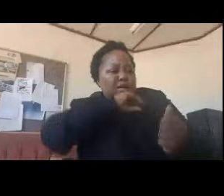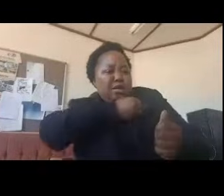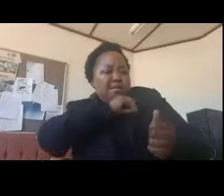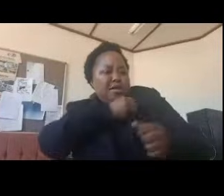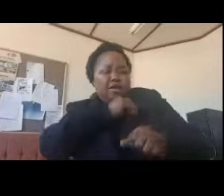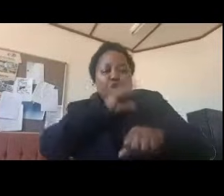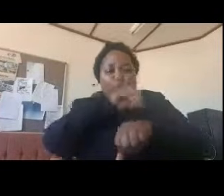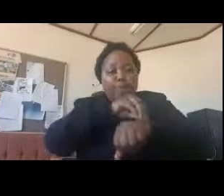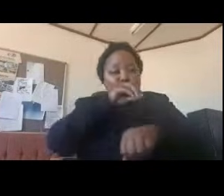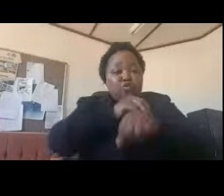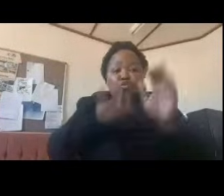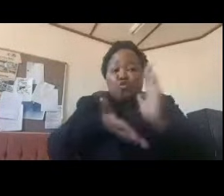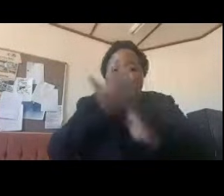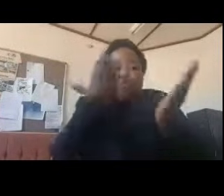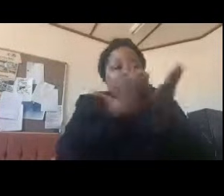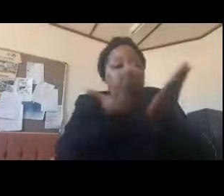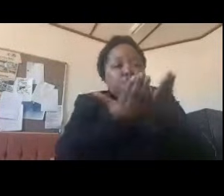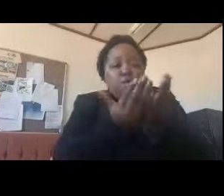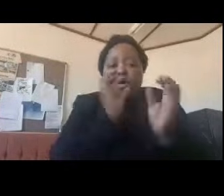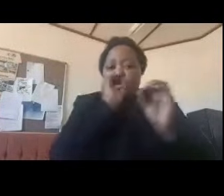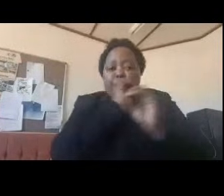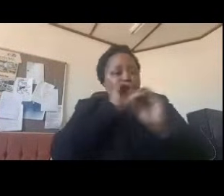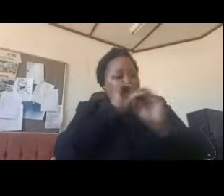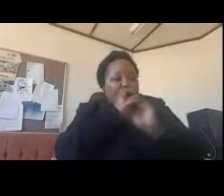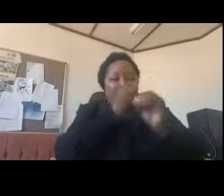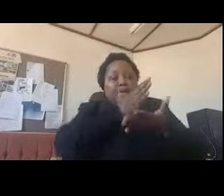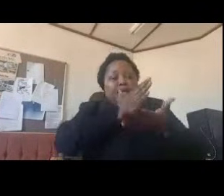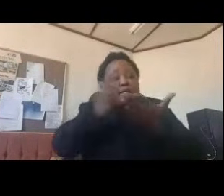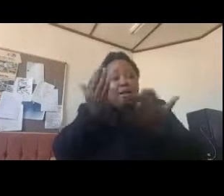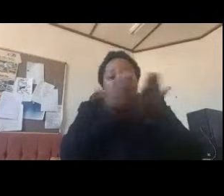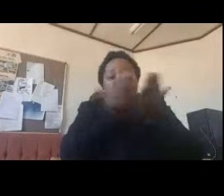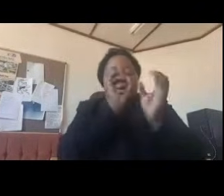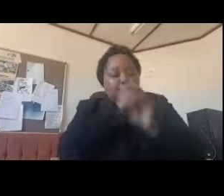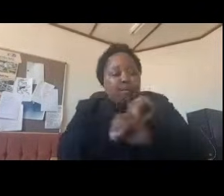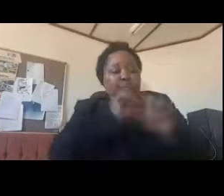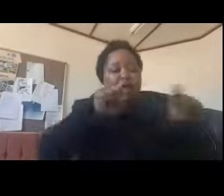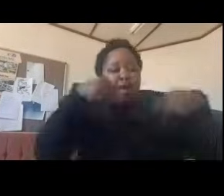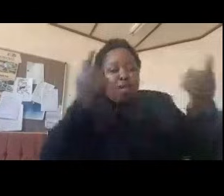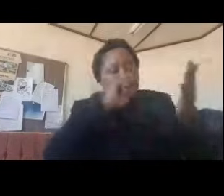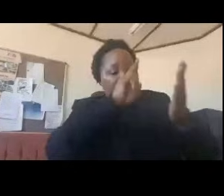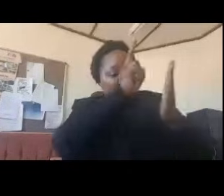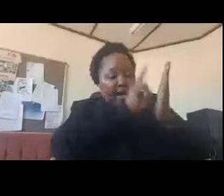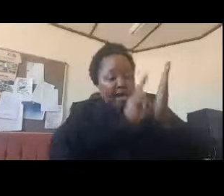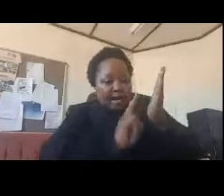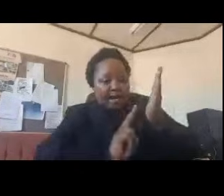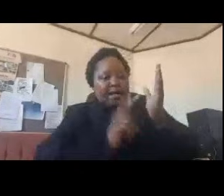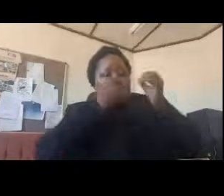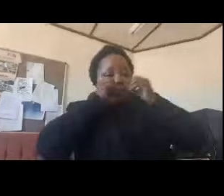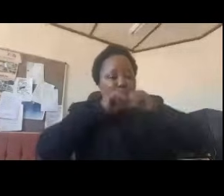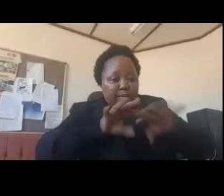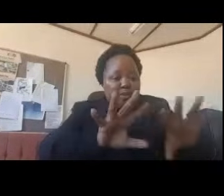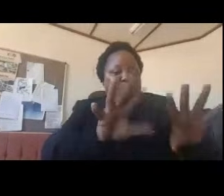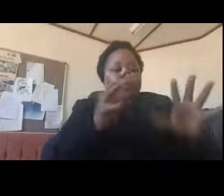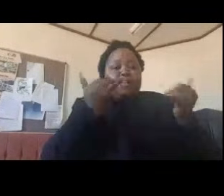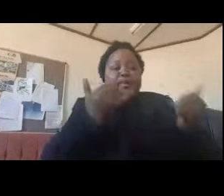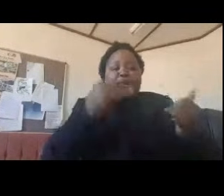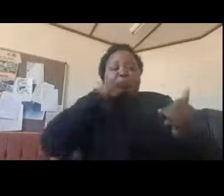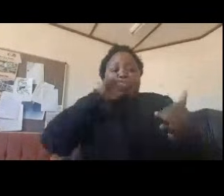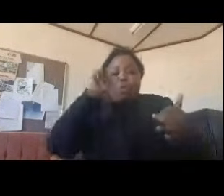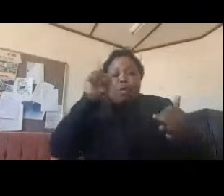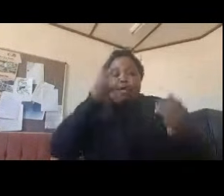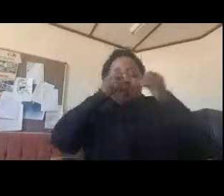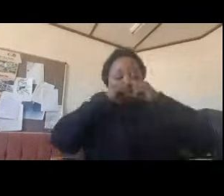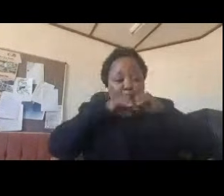go to school, can be able to read whatever messaging that is there. Can that messaging, if it is